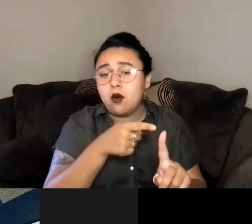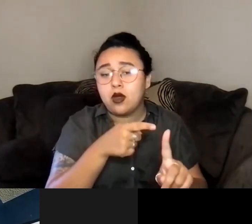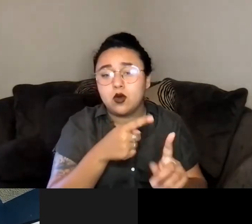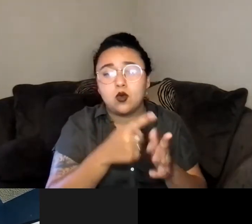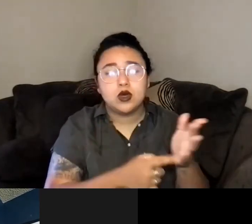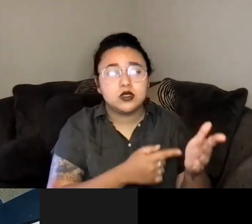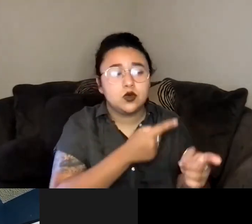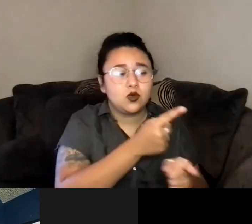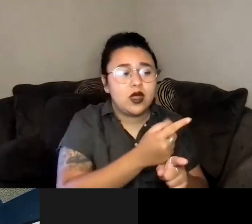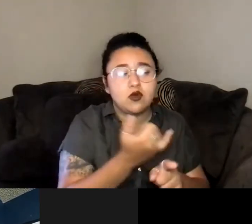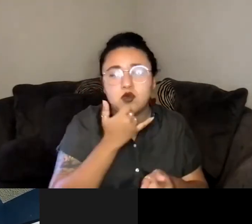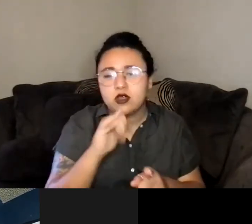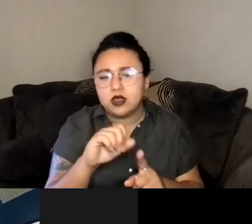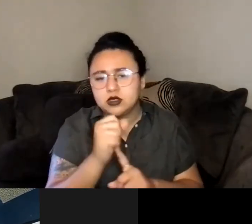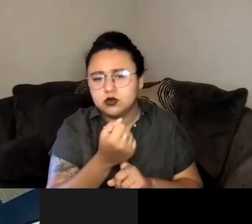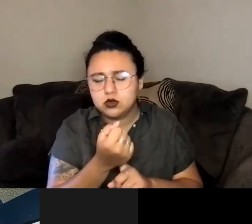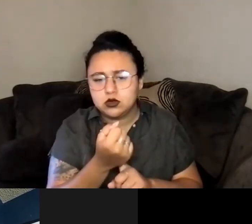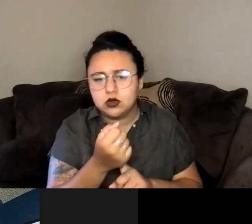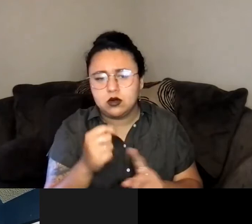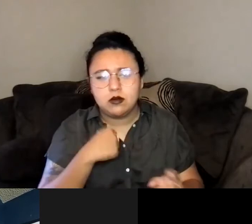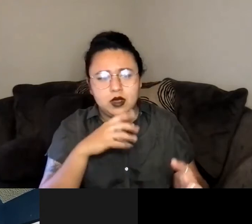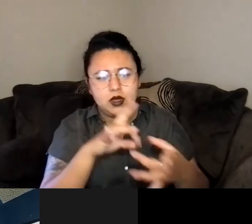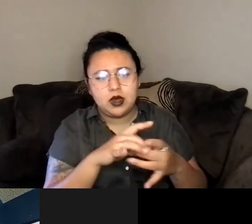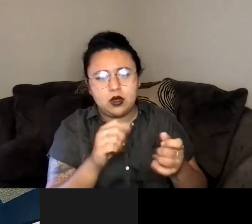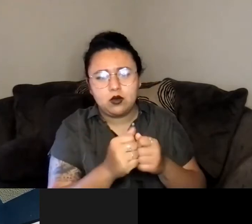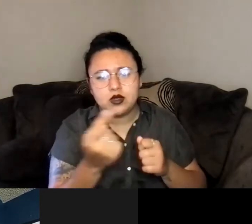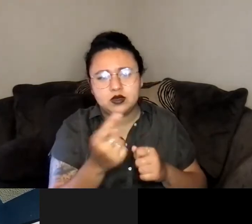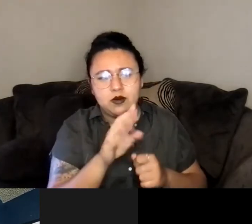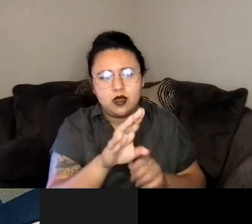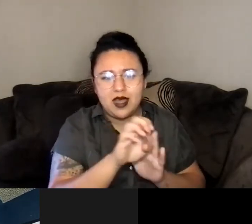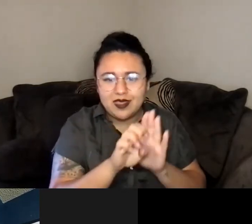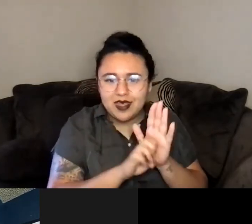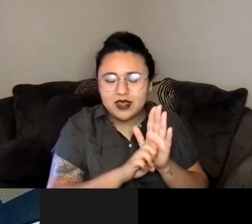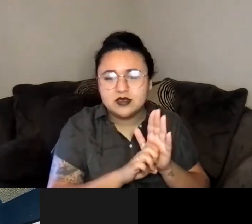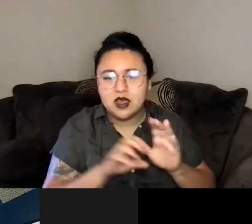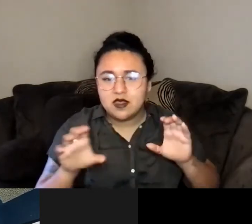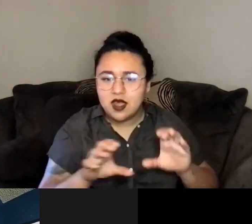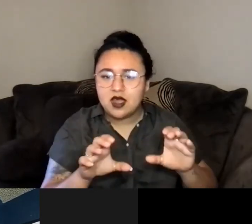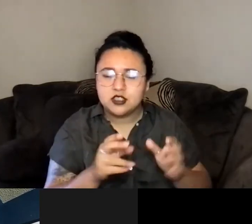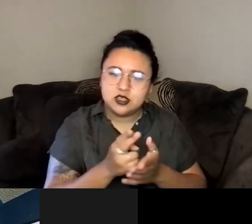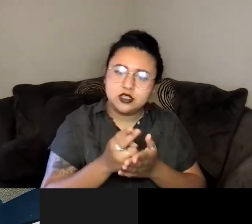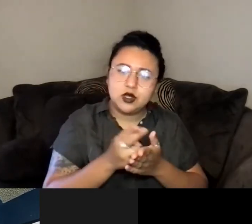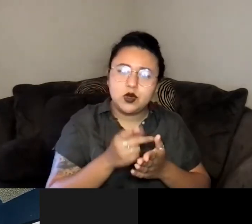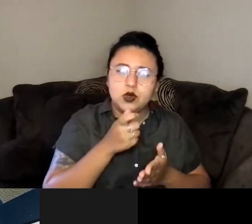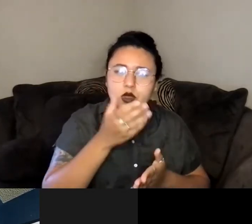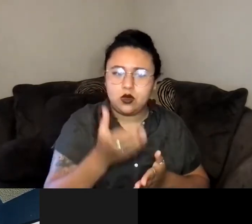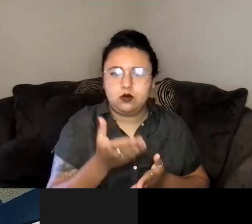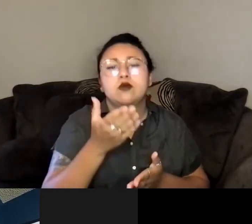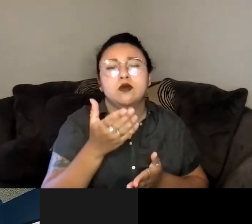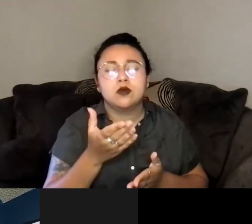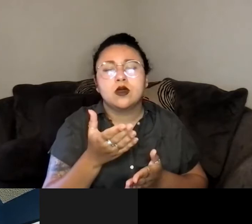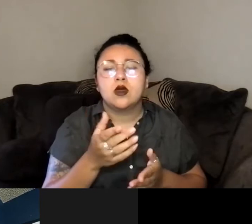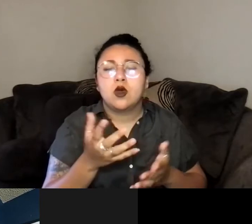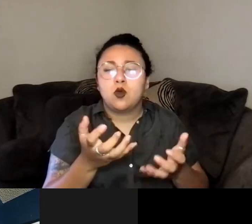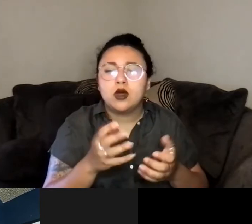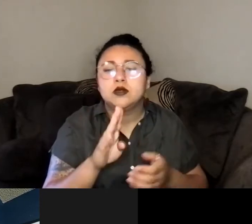or wrong in that situation? Like connecting with someone and their ethics, and are they acting in integrity with who they want to be as a person?